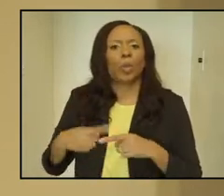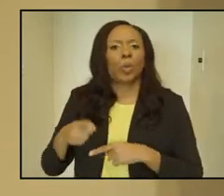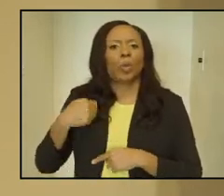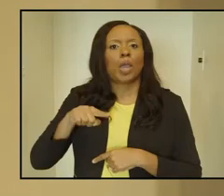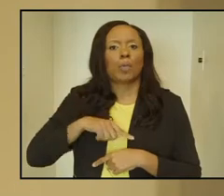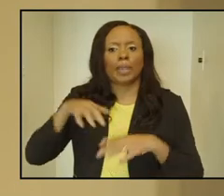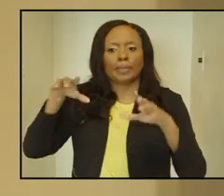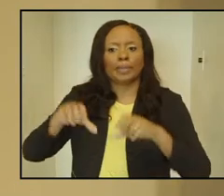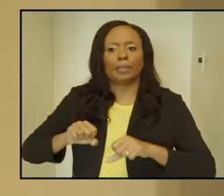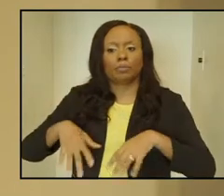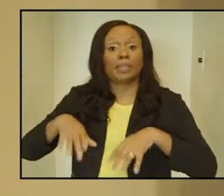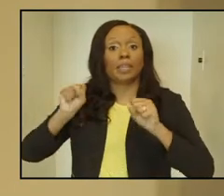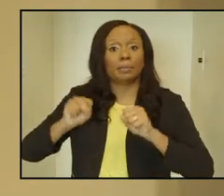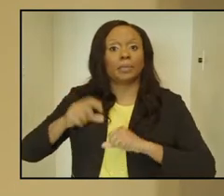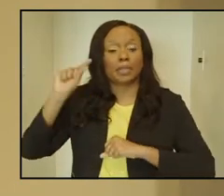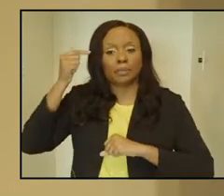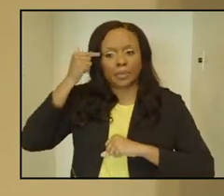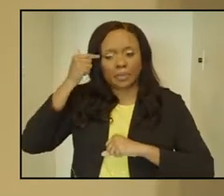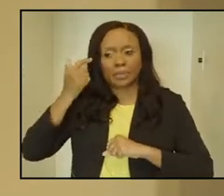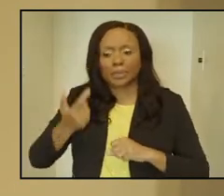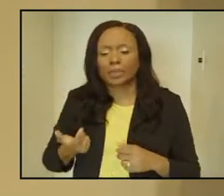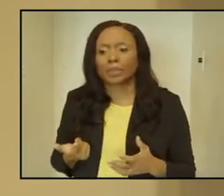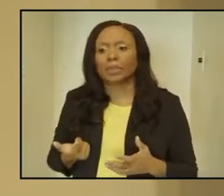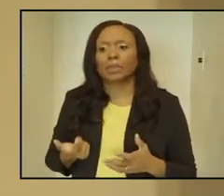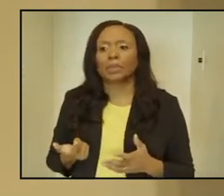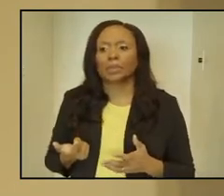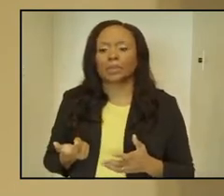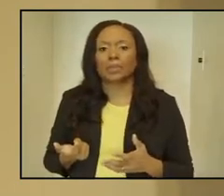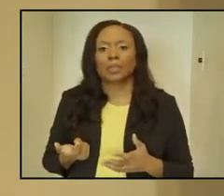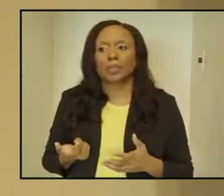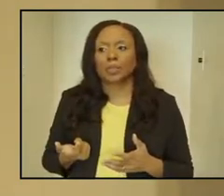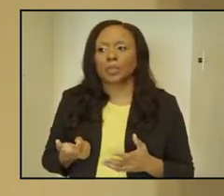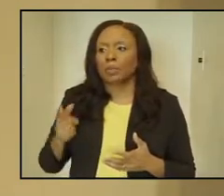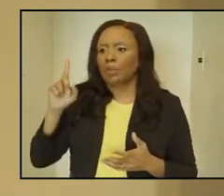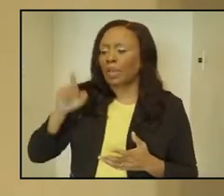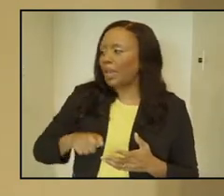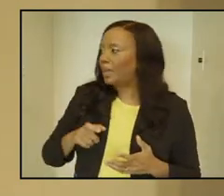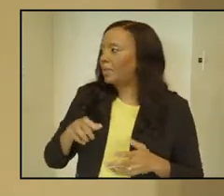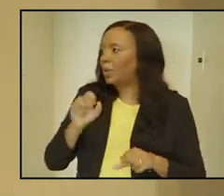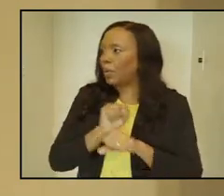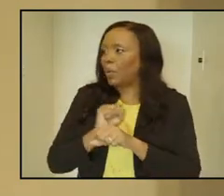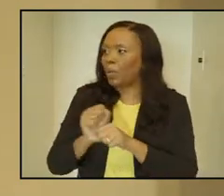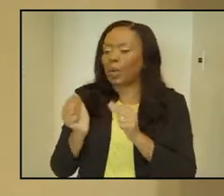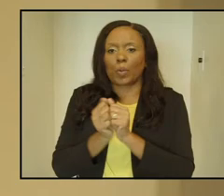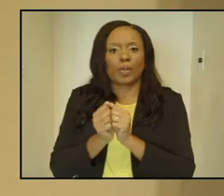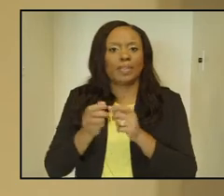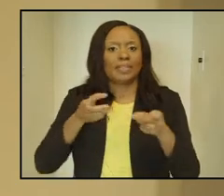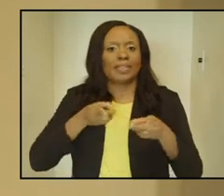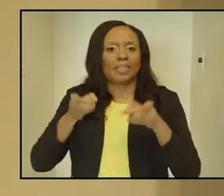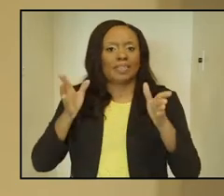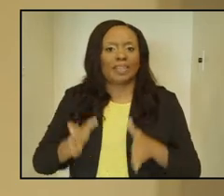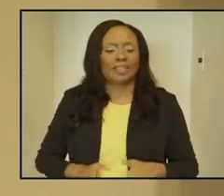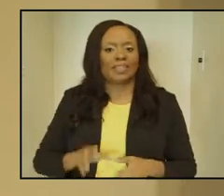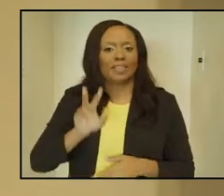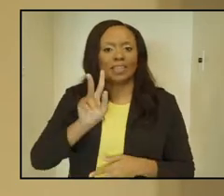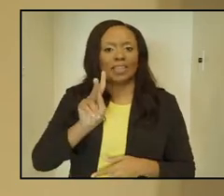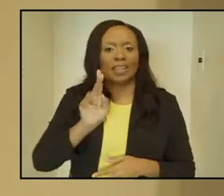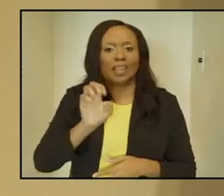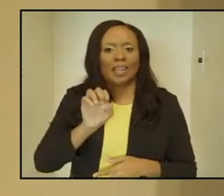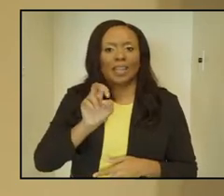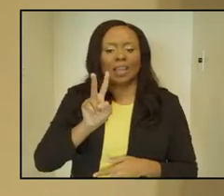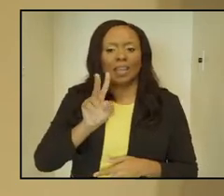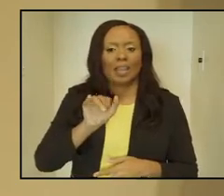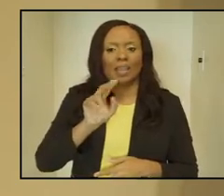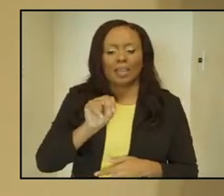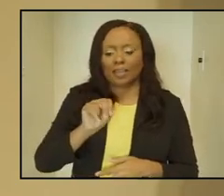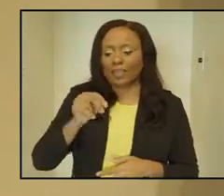occasion, to have to put in place with the director, Kevin Hunt, and his team, and the private sector who had done a lot